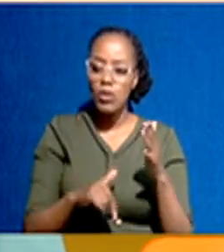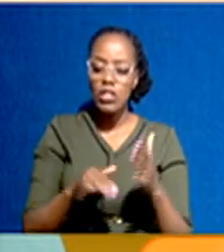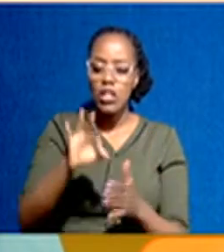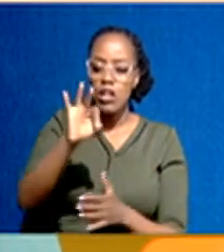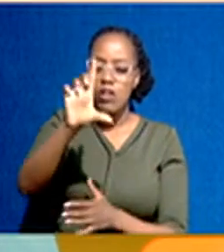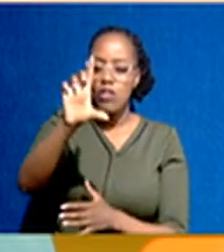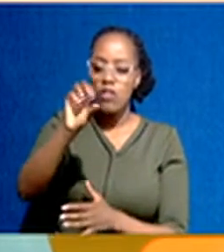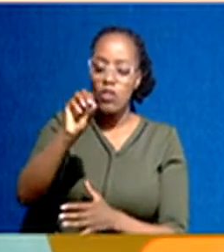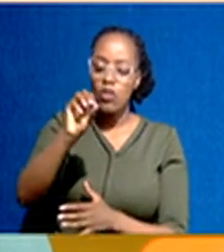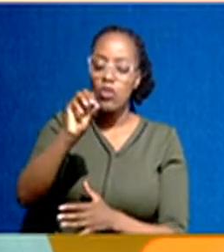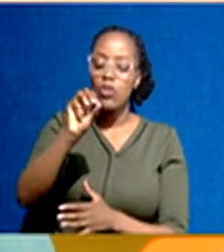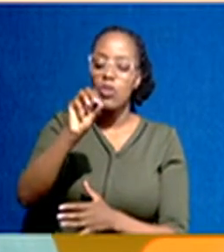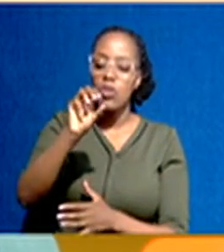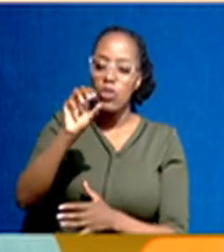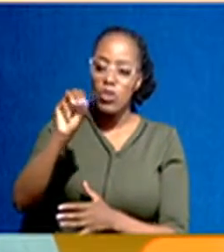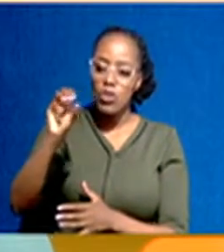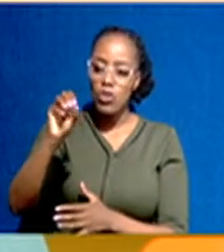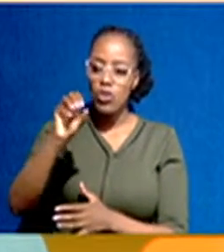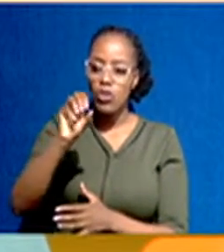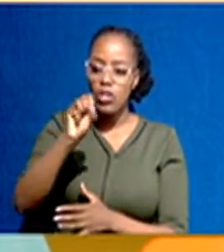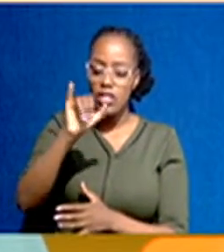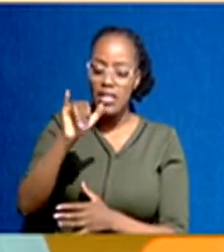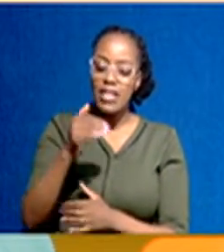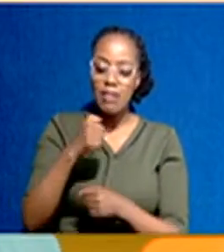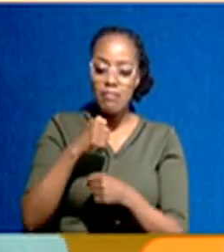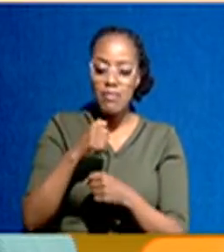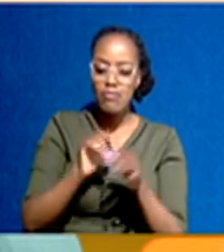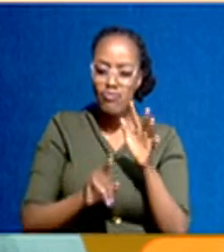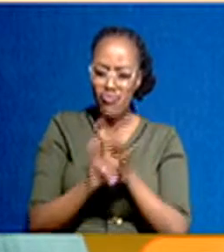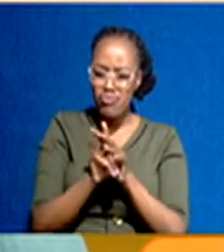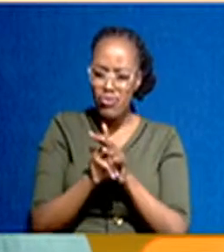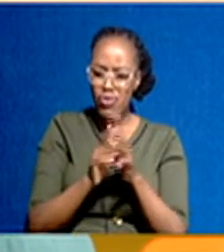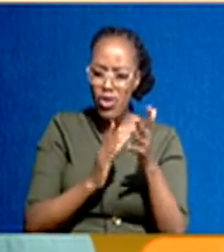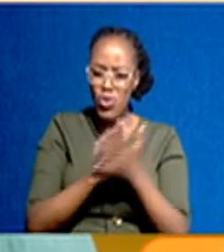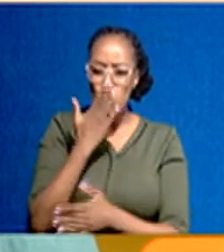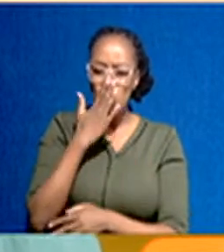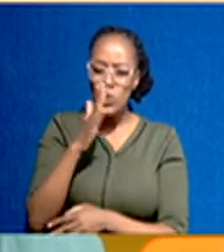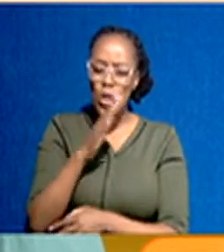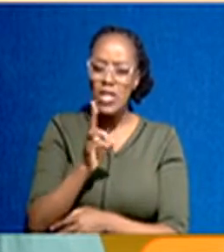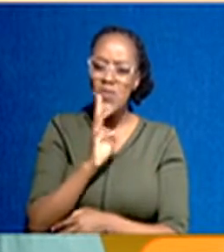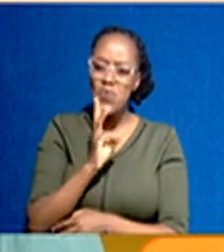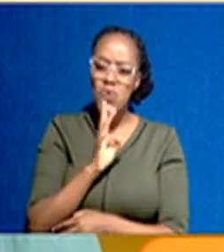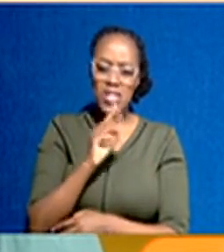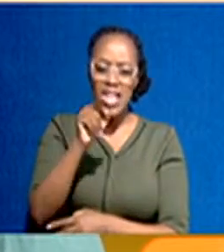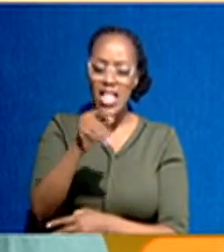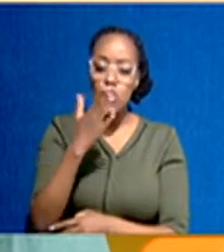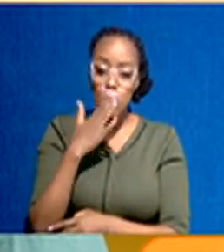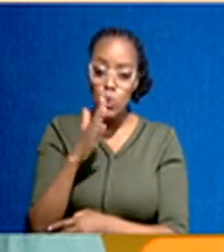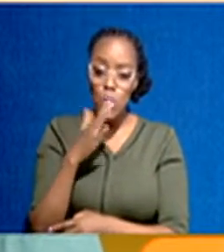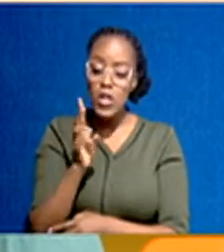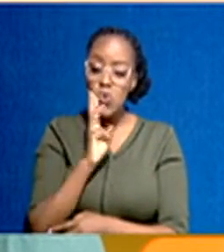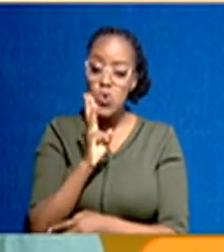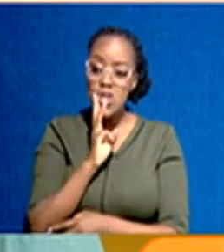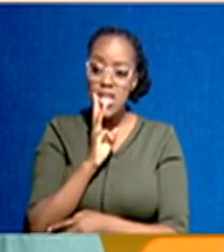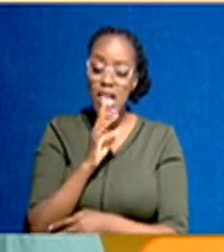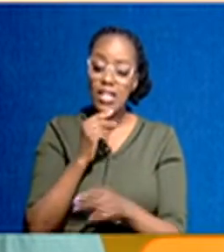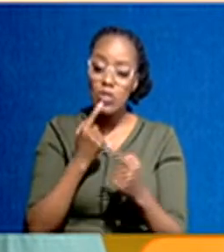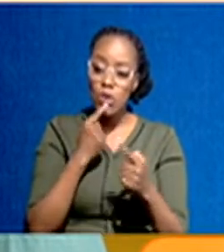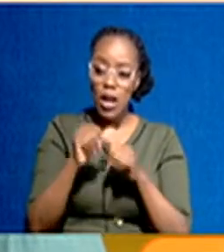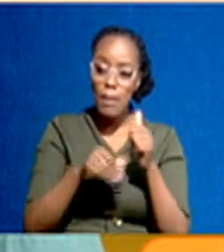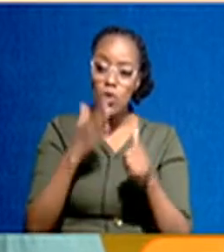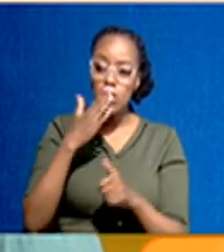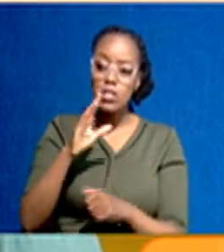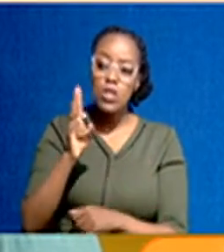fluorosis or discoloration of teeth is caused by salty water. It is actually not salty water, because when you talk of salt, we are